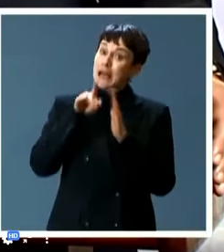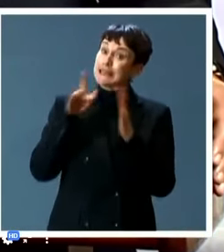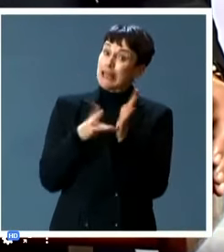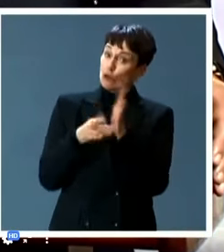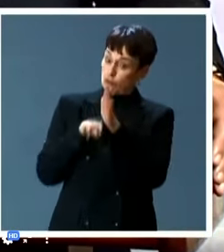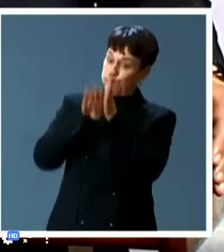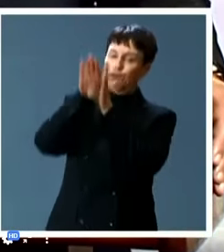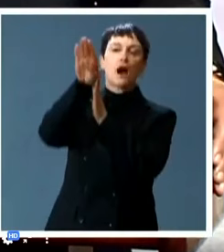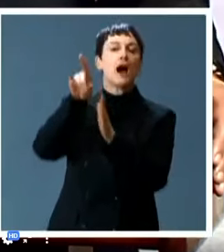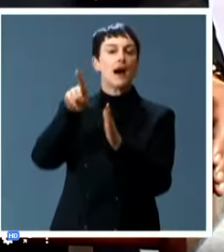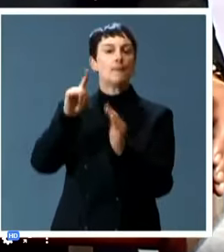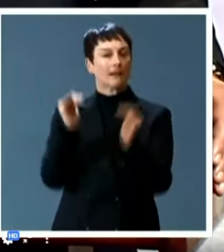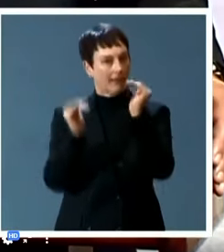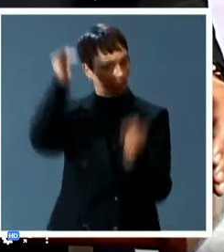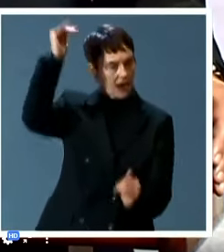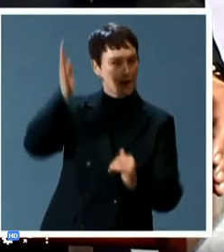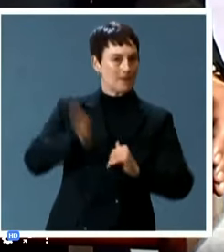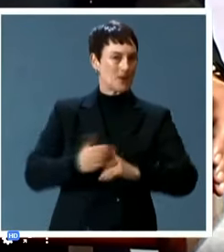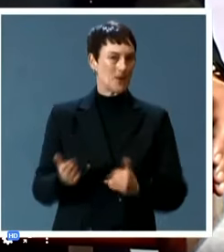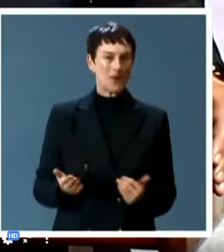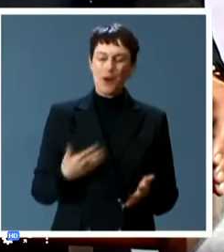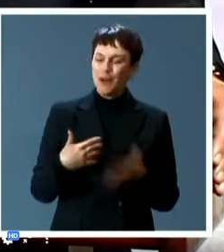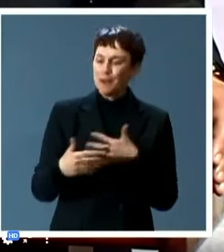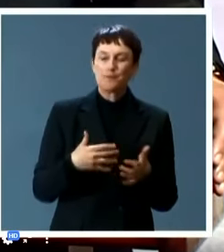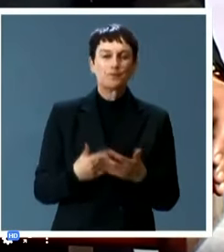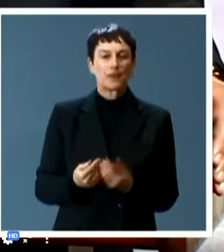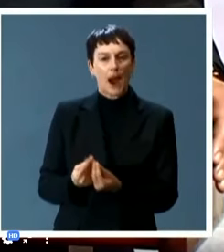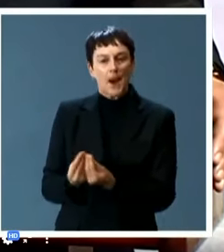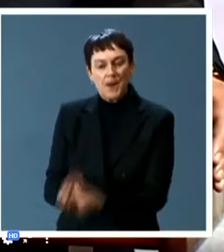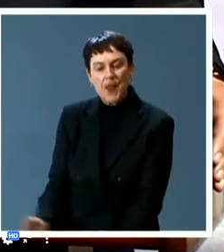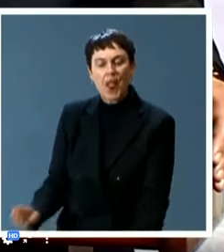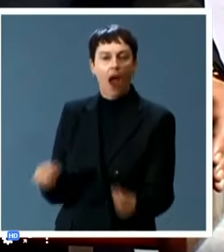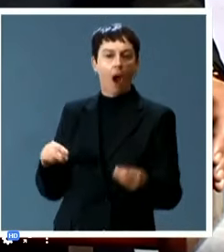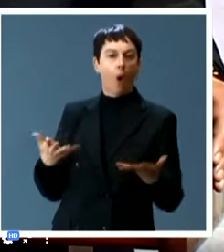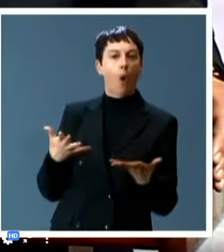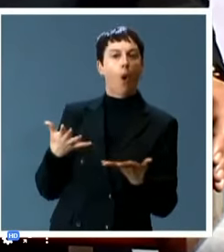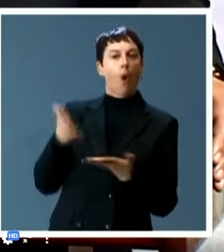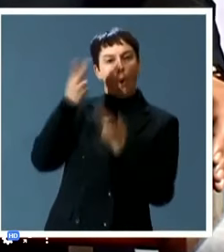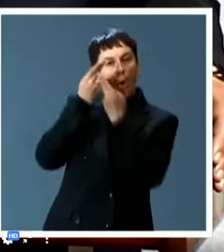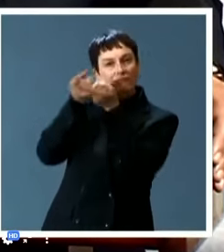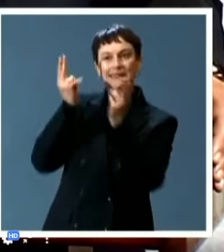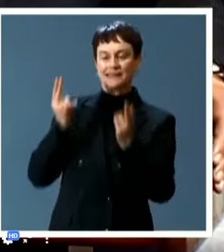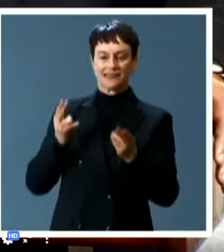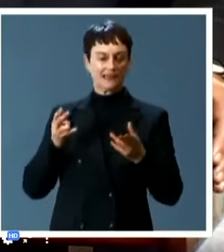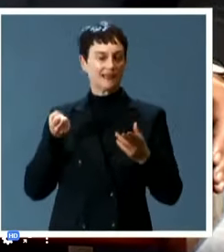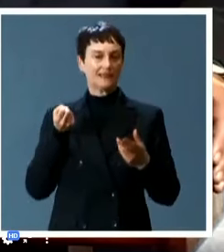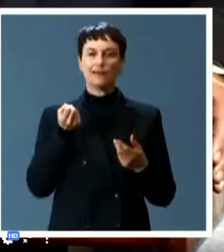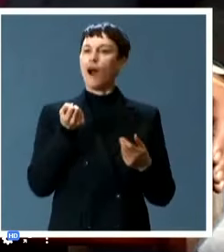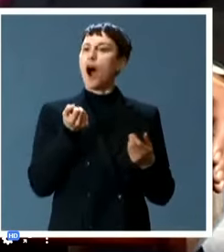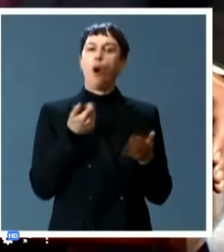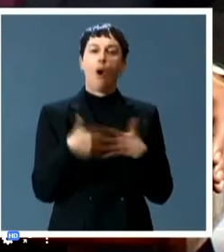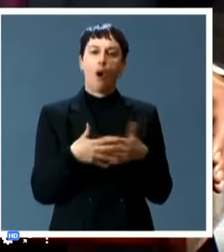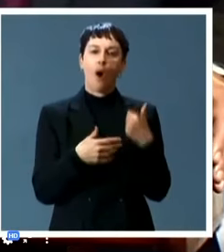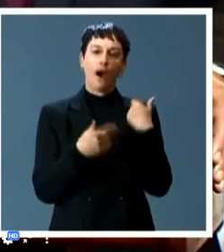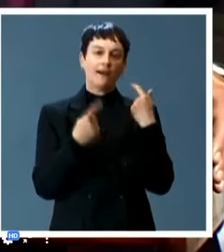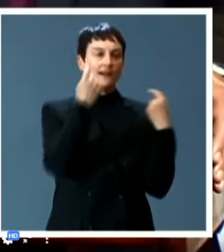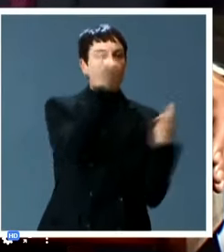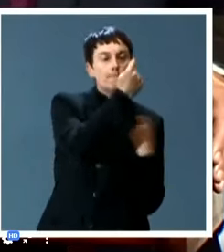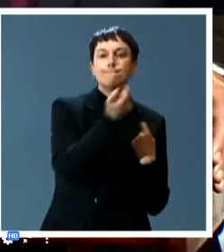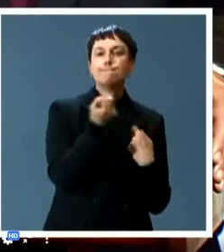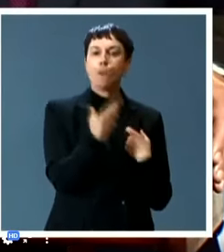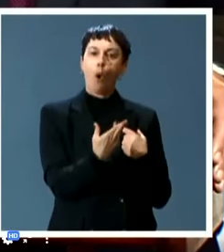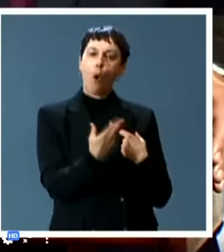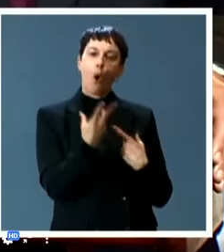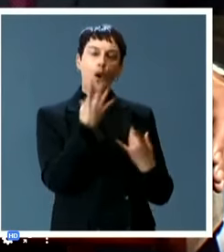healthcare, from urban to rural, from kindergarten to college. In 2019, some 87% of people